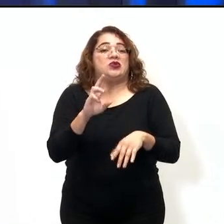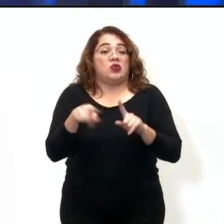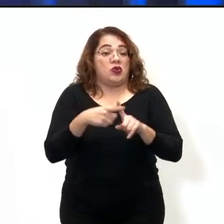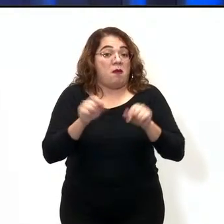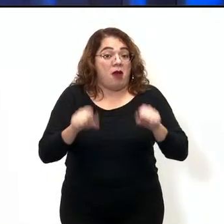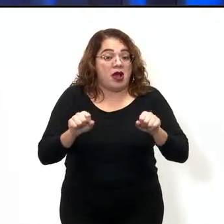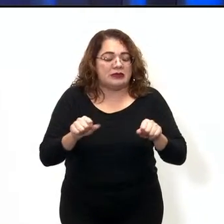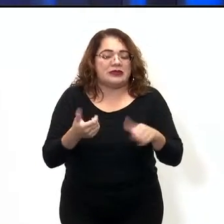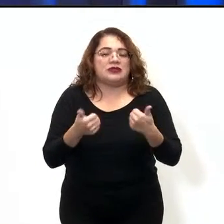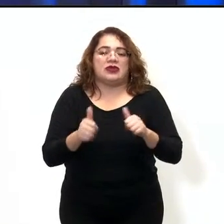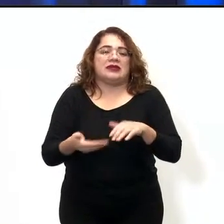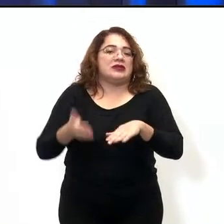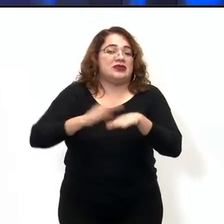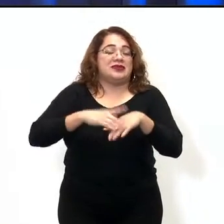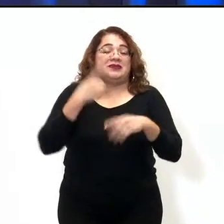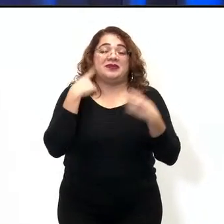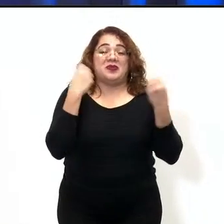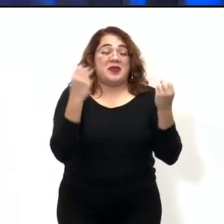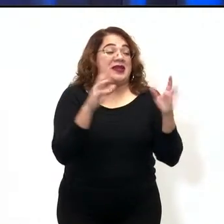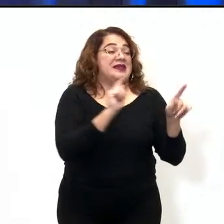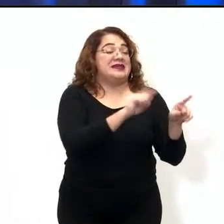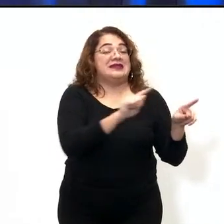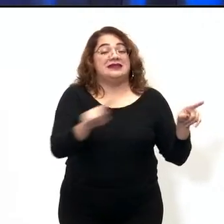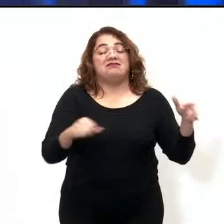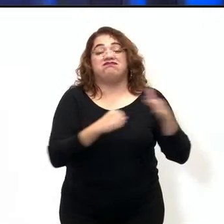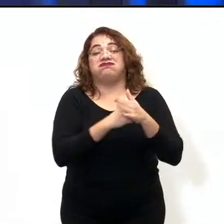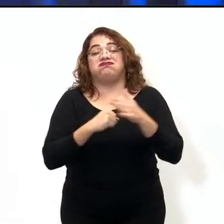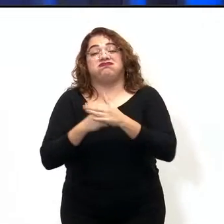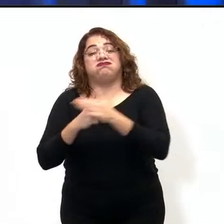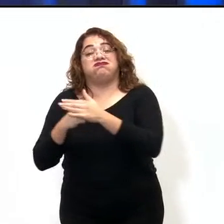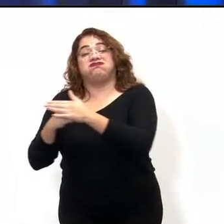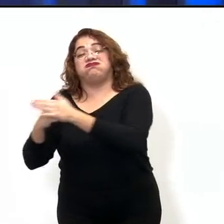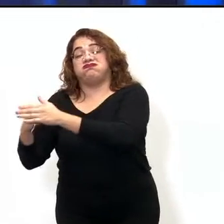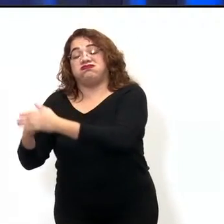Finally, I just want to remind everyone about the next few days.